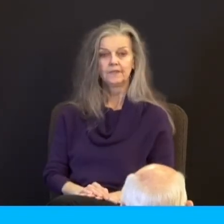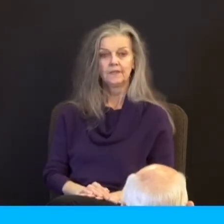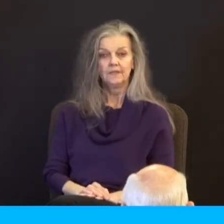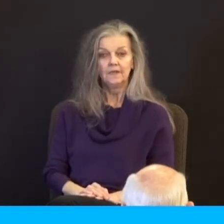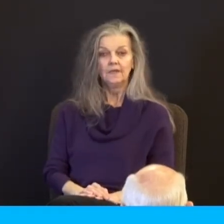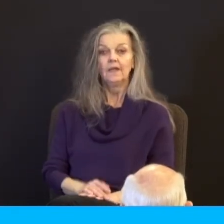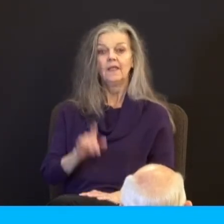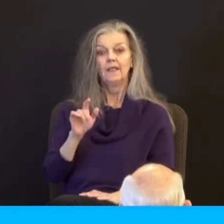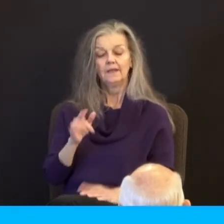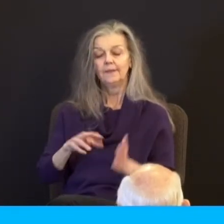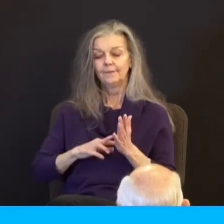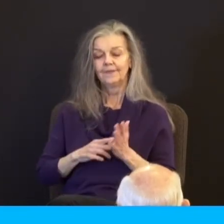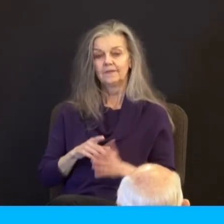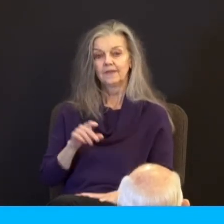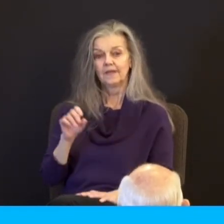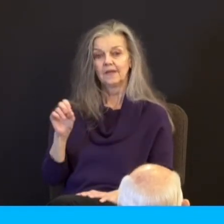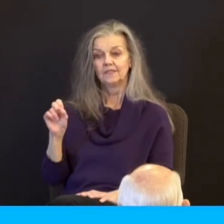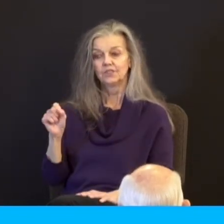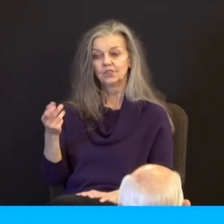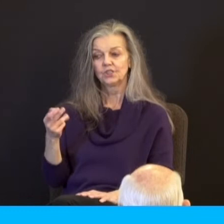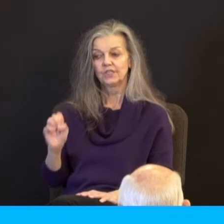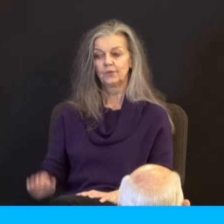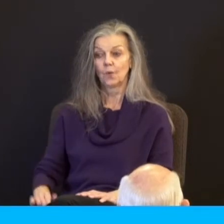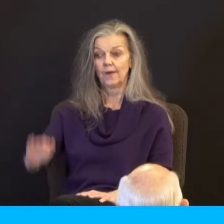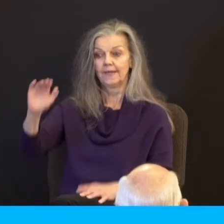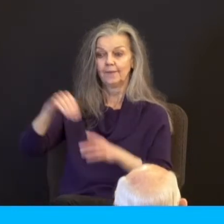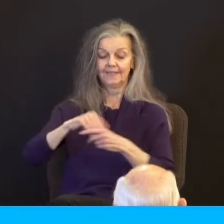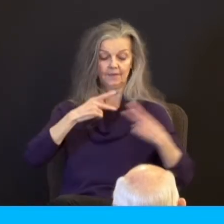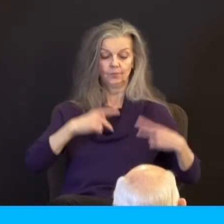there it implies that she, growing up in that household, should know better.